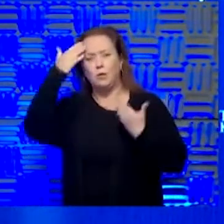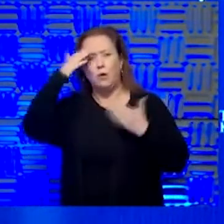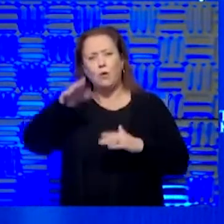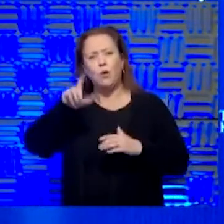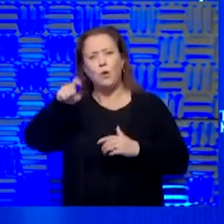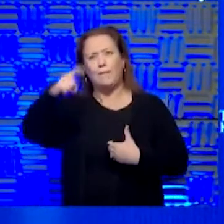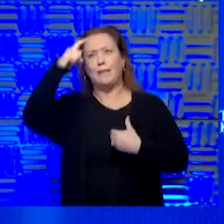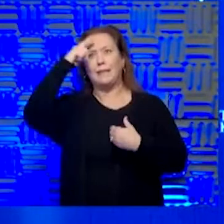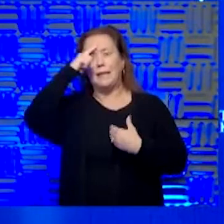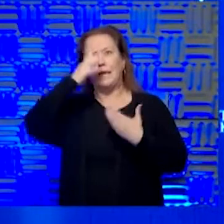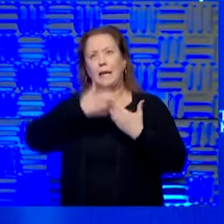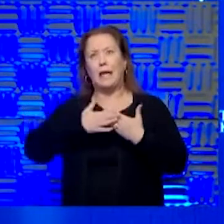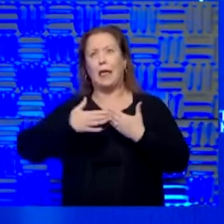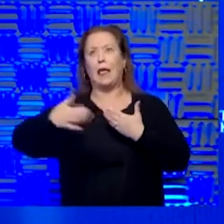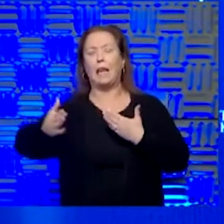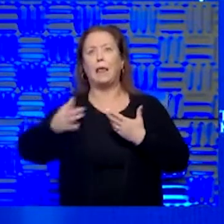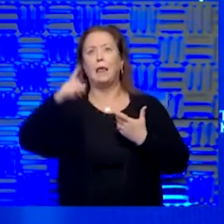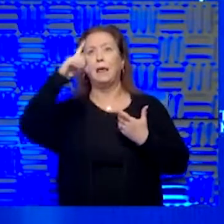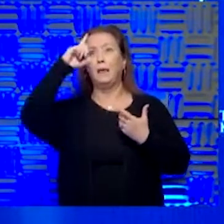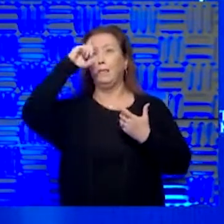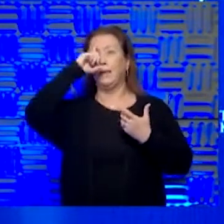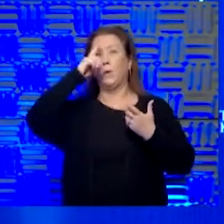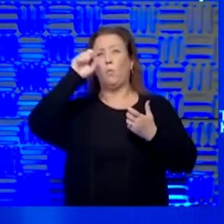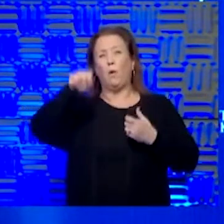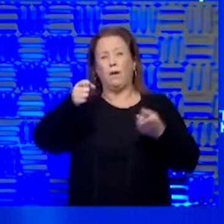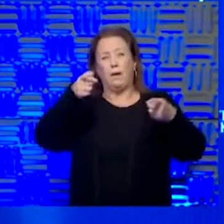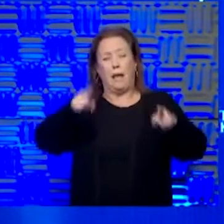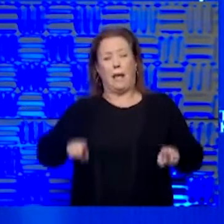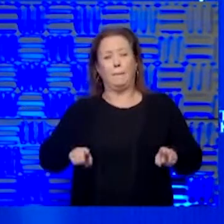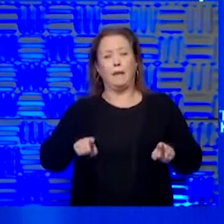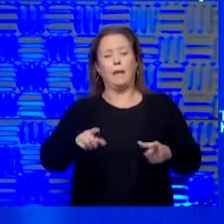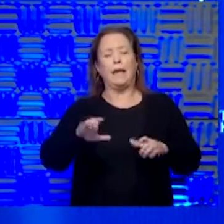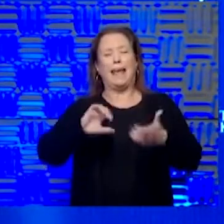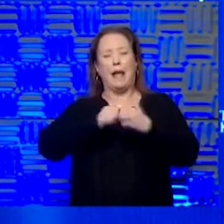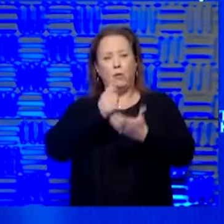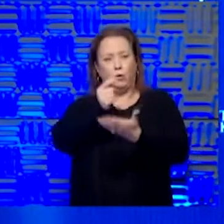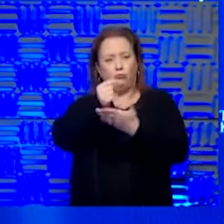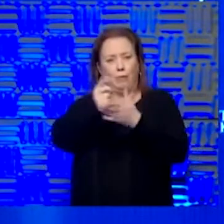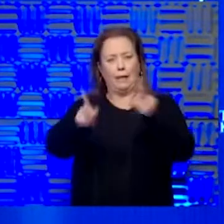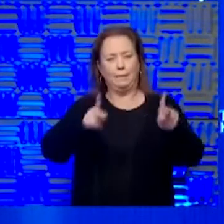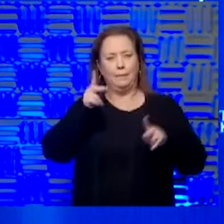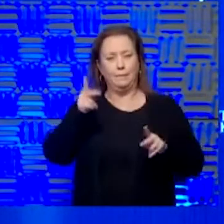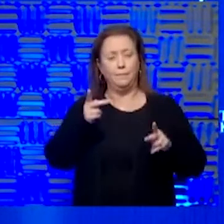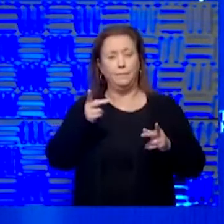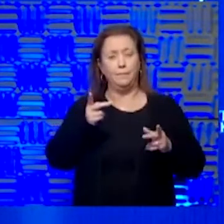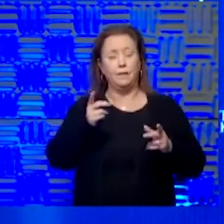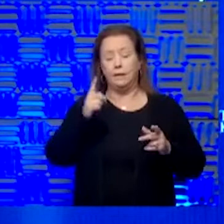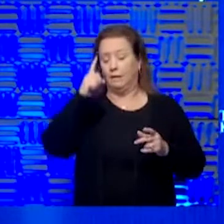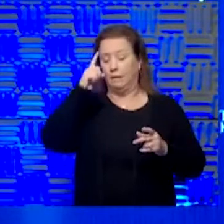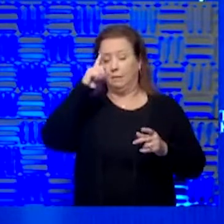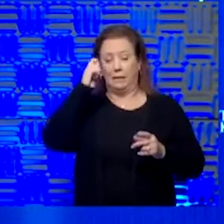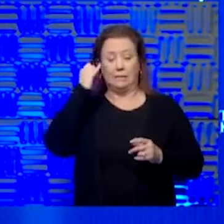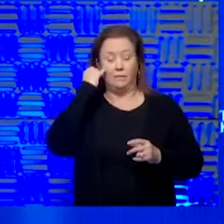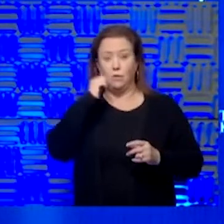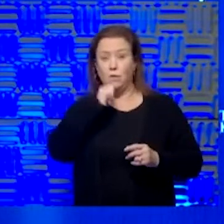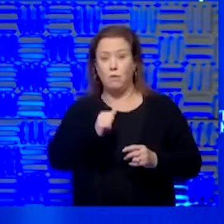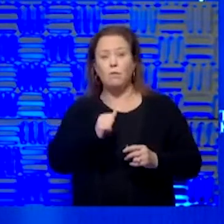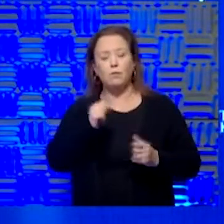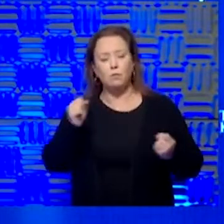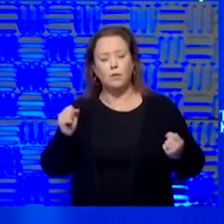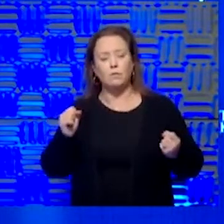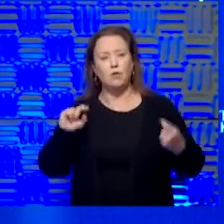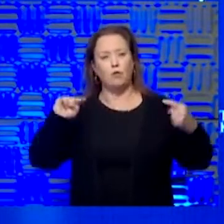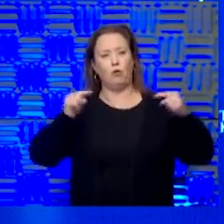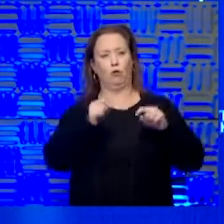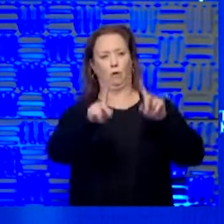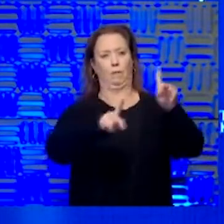to be thoughtful and practical in what you're doing to treat people. Otherwise, you can cause harm. And in something